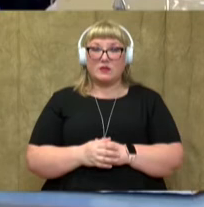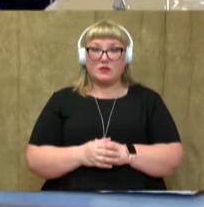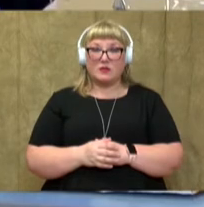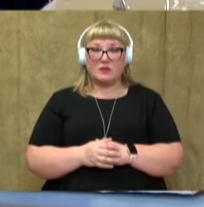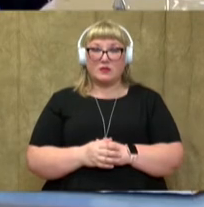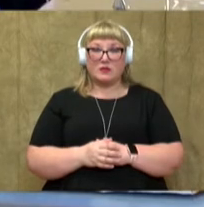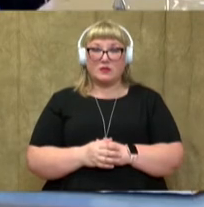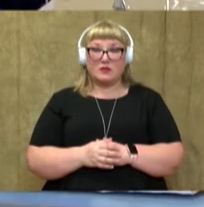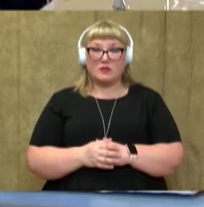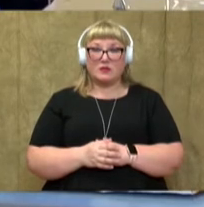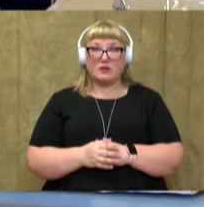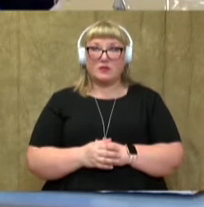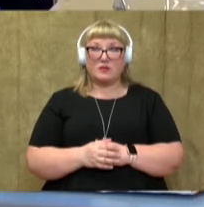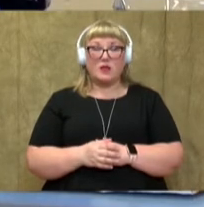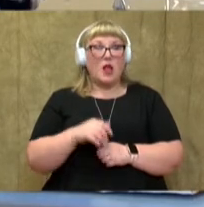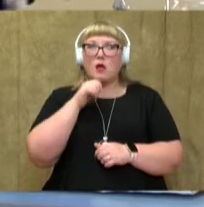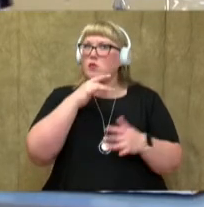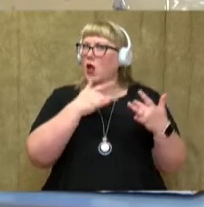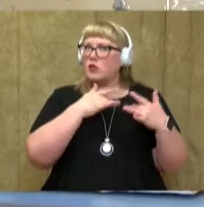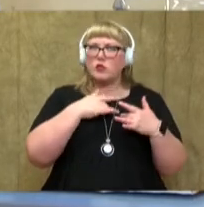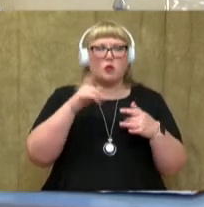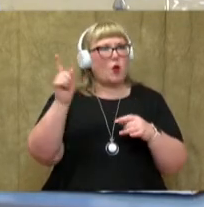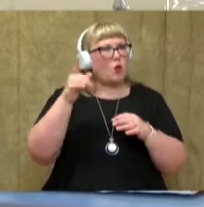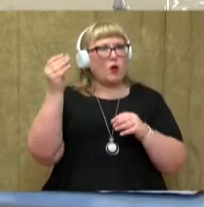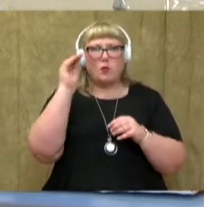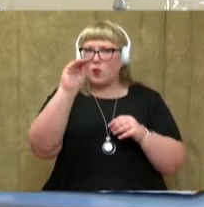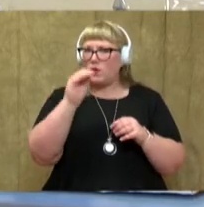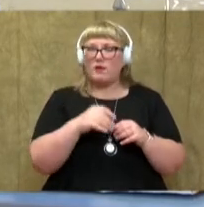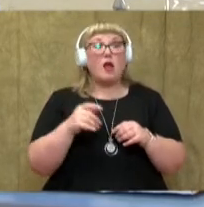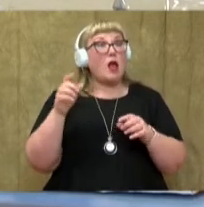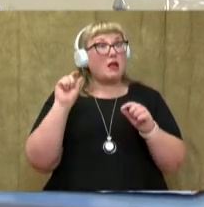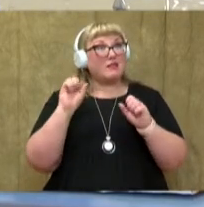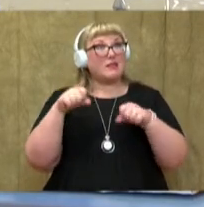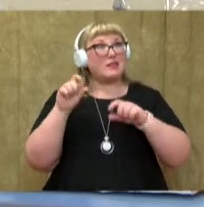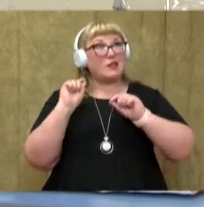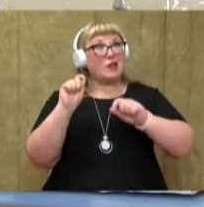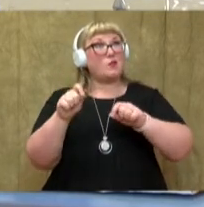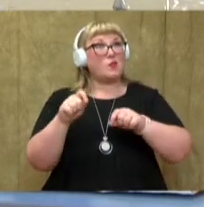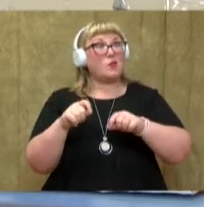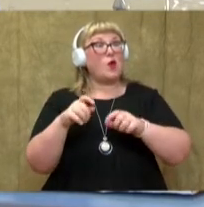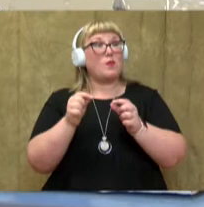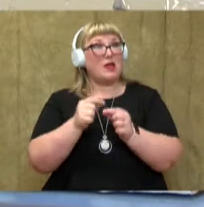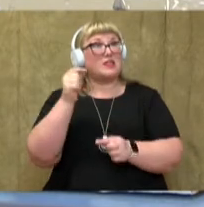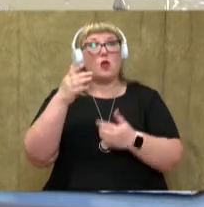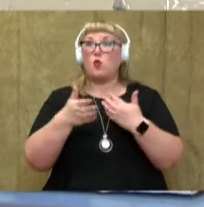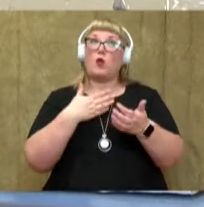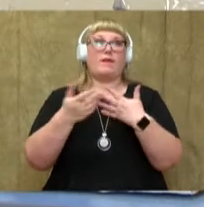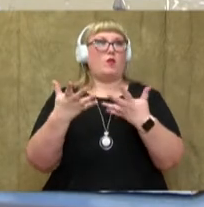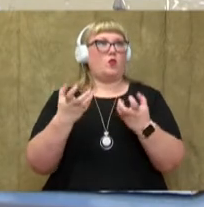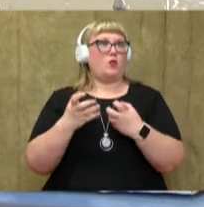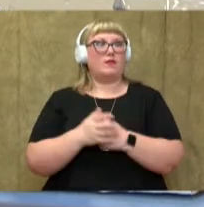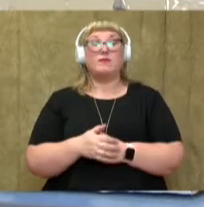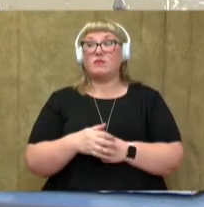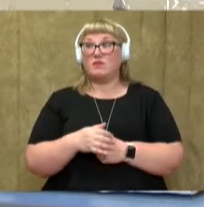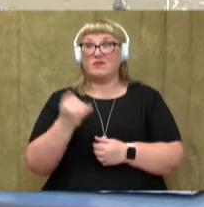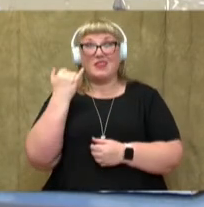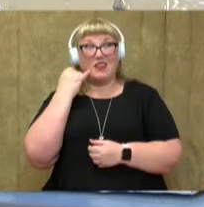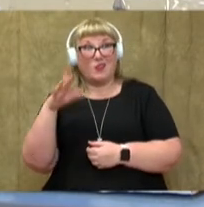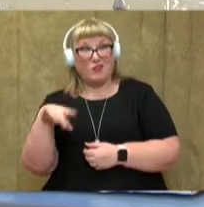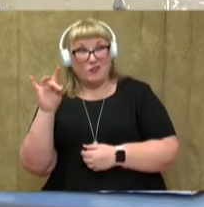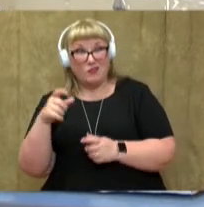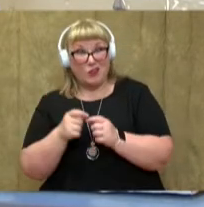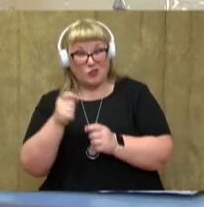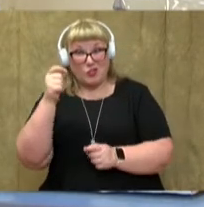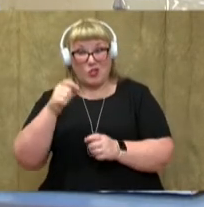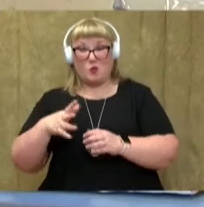much about where I'm putting it so that I can put my stems wherever I want. If you find out your stems are too long,